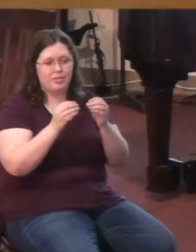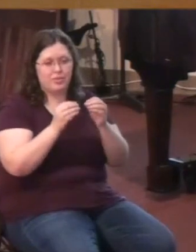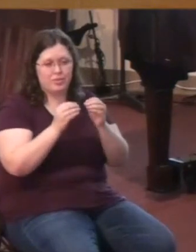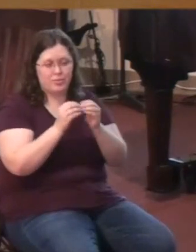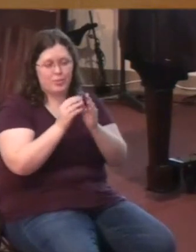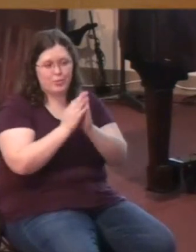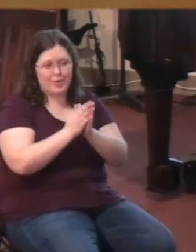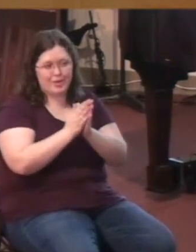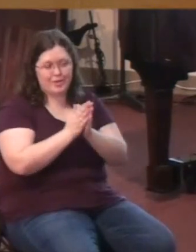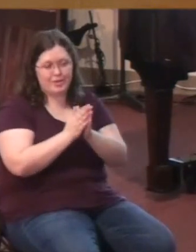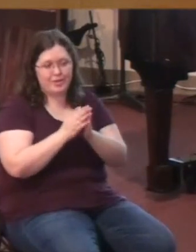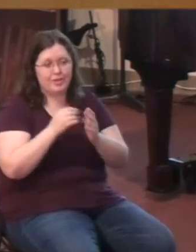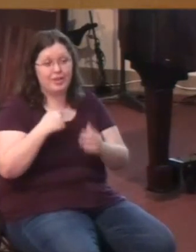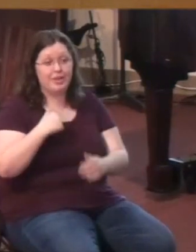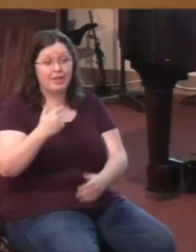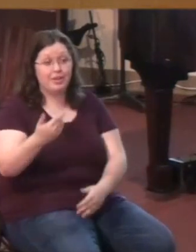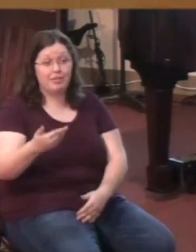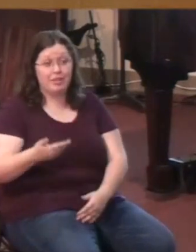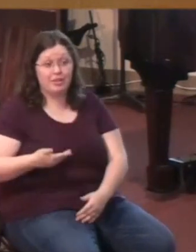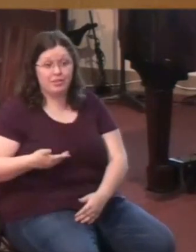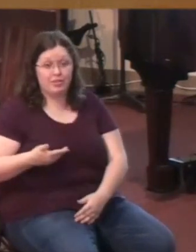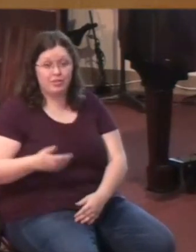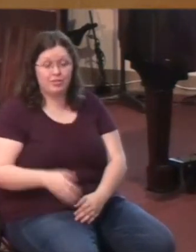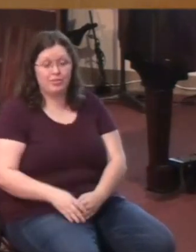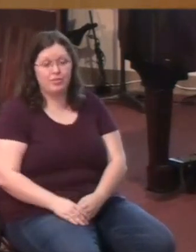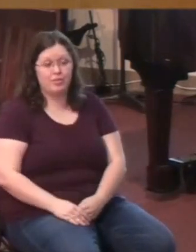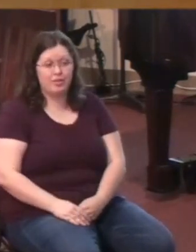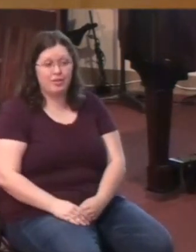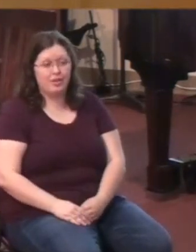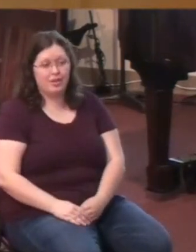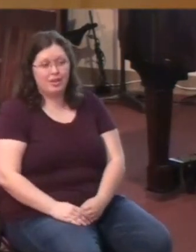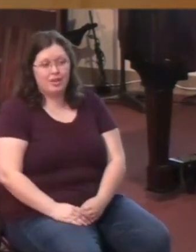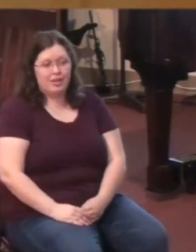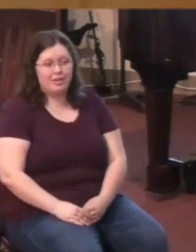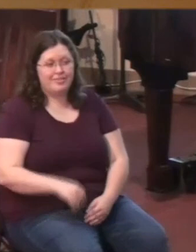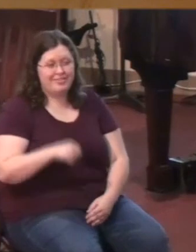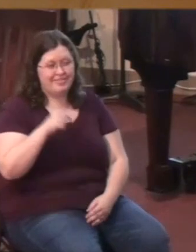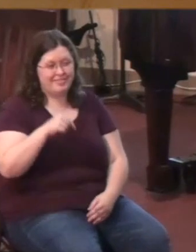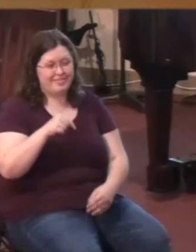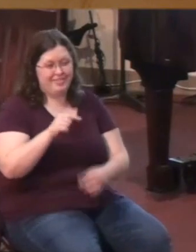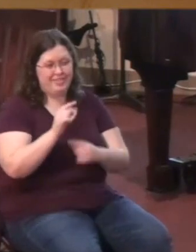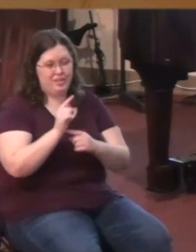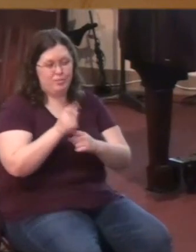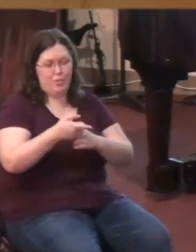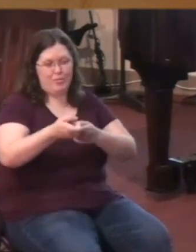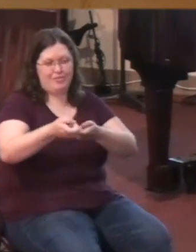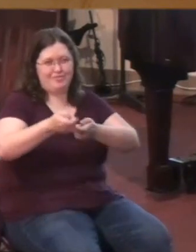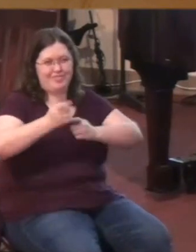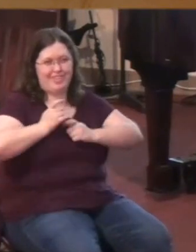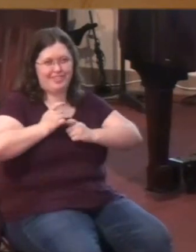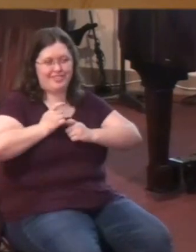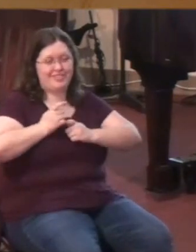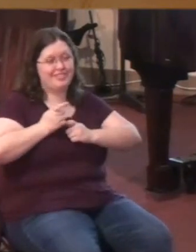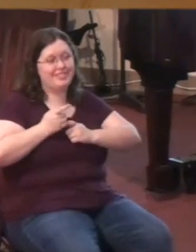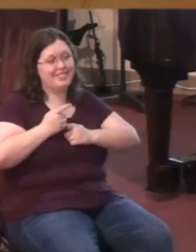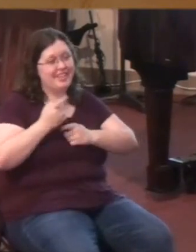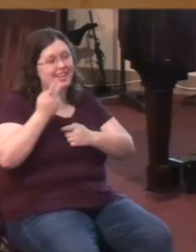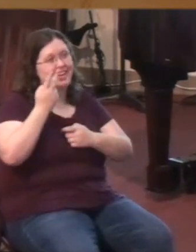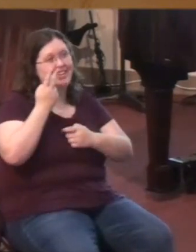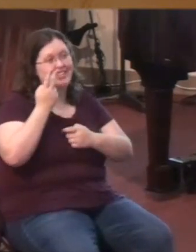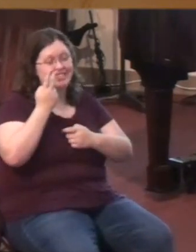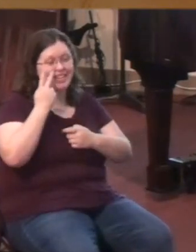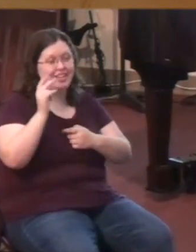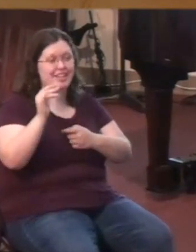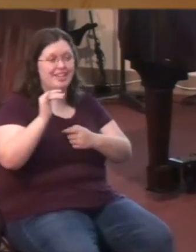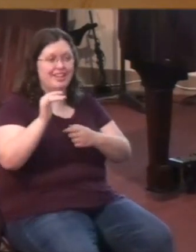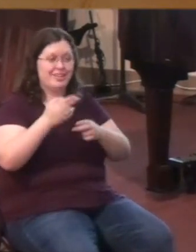So I invite you to gift yourself with the gift of this moment. See it as a little mini vacation, if you would,